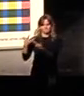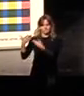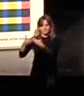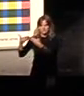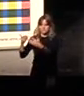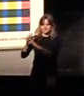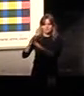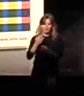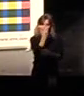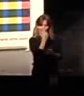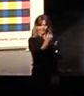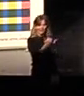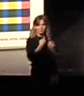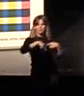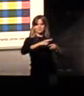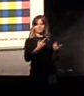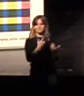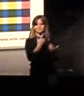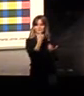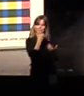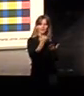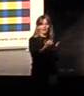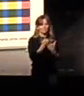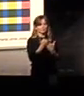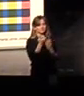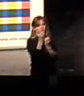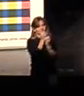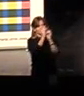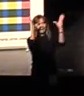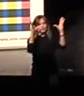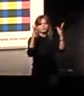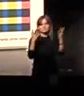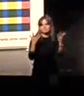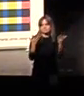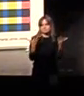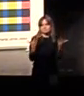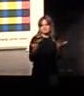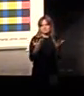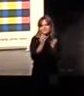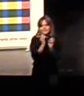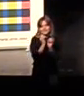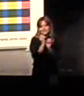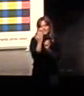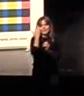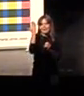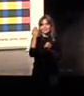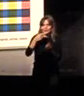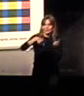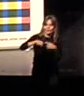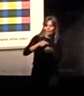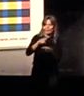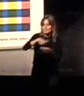art kan helpen grace of in magic light and magic of the